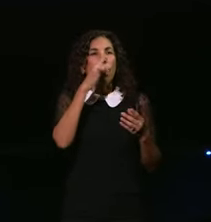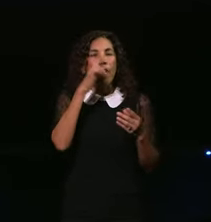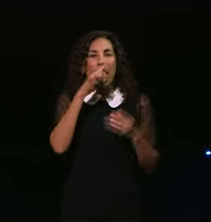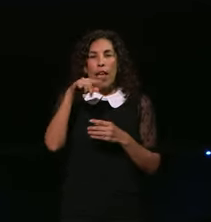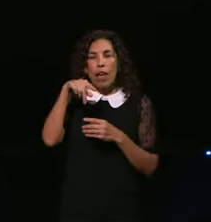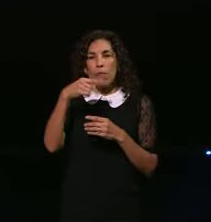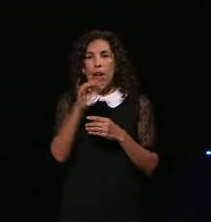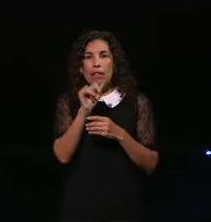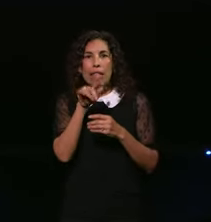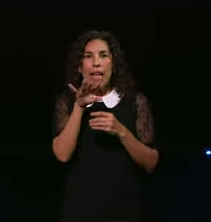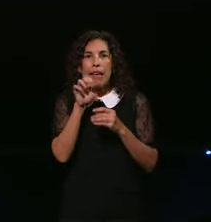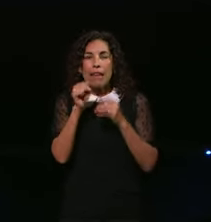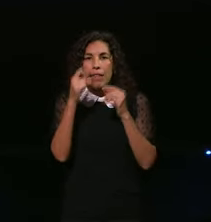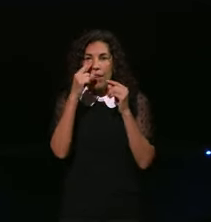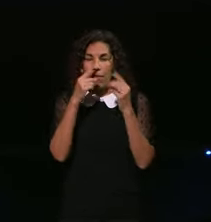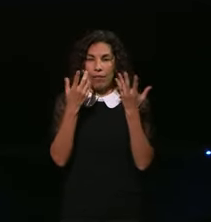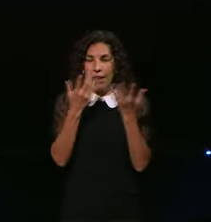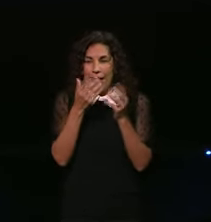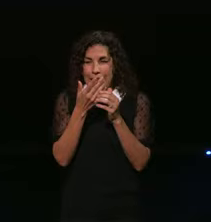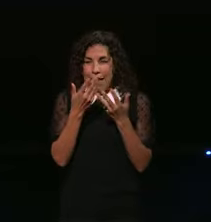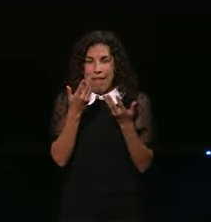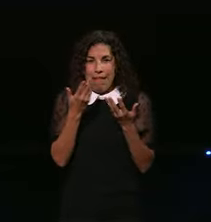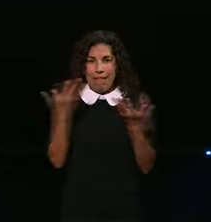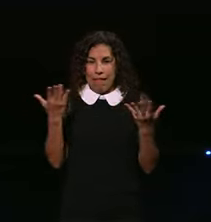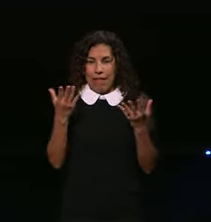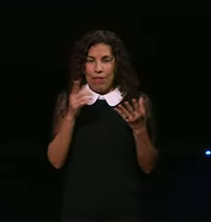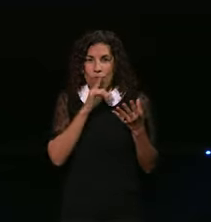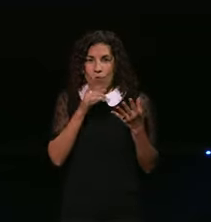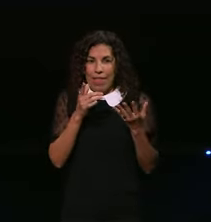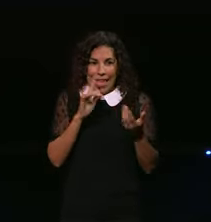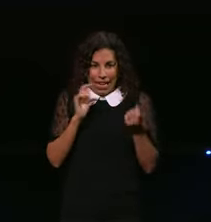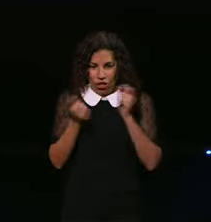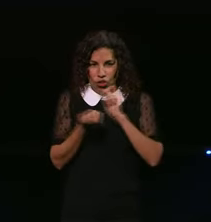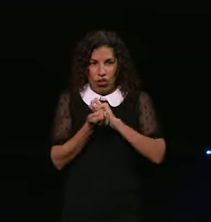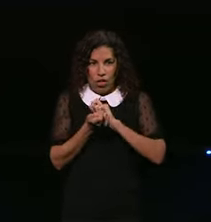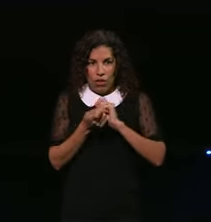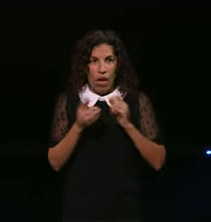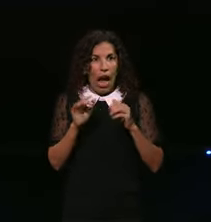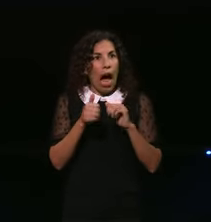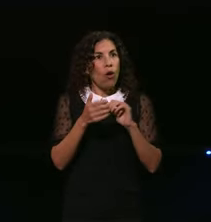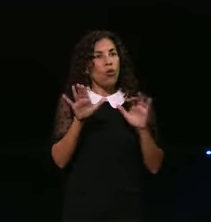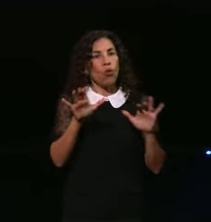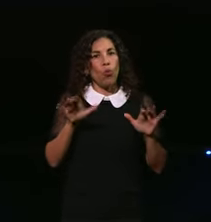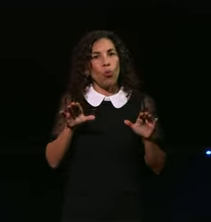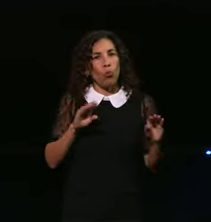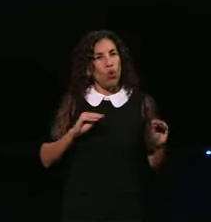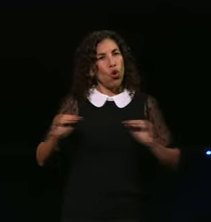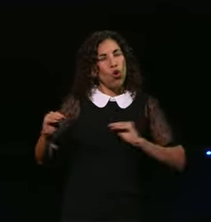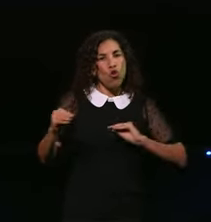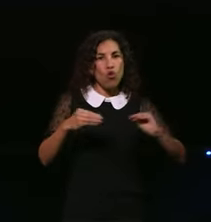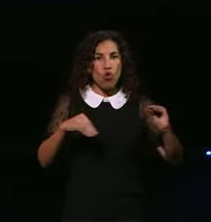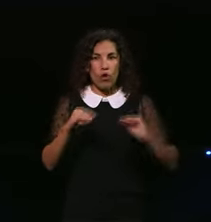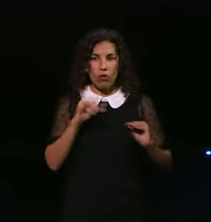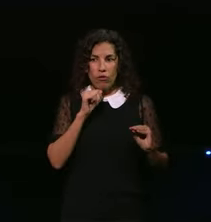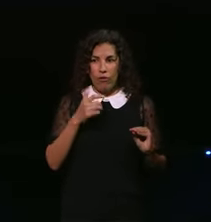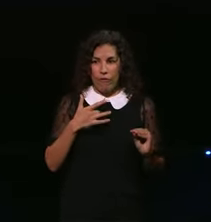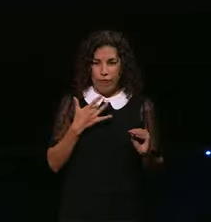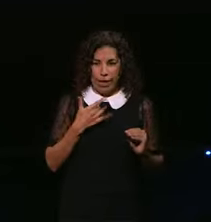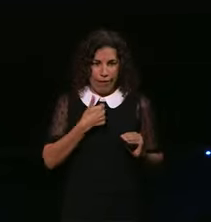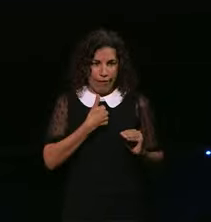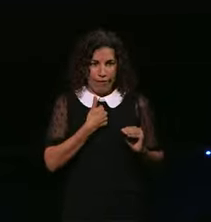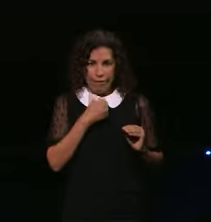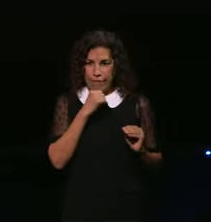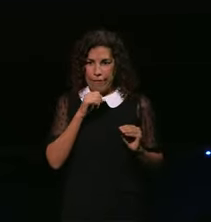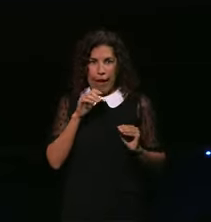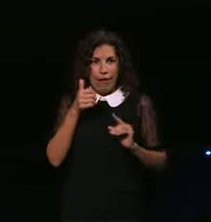which I can't say enough about that, because that changes how you move. So when you don't feel like yourself, you don't